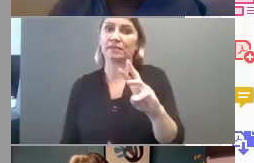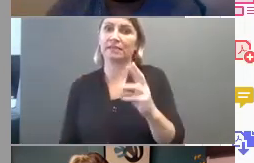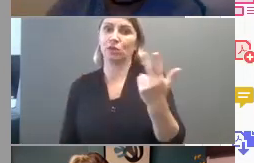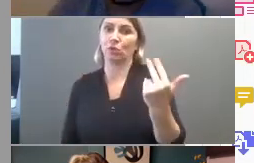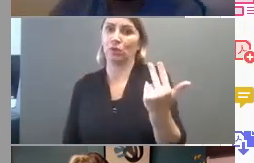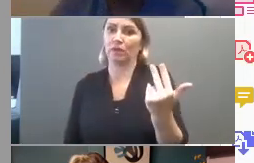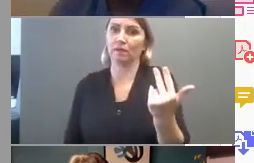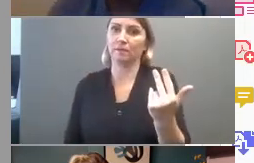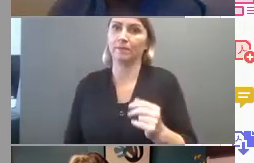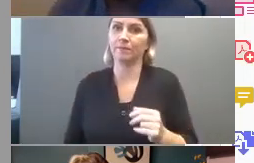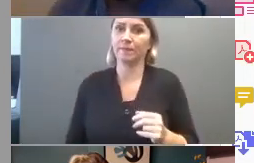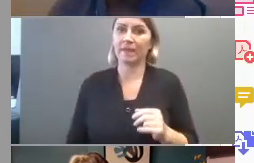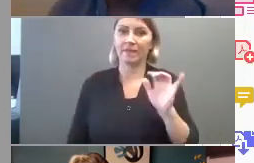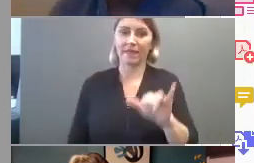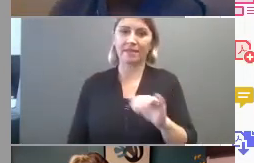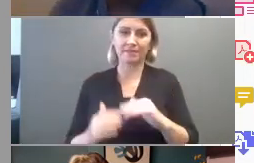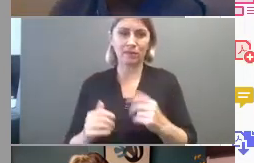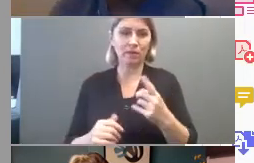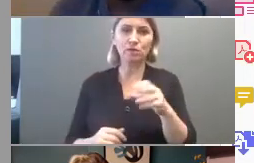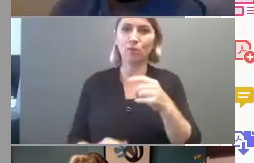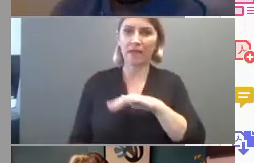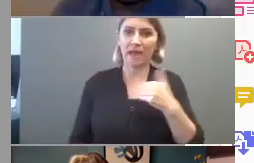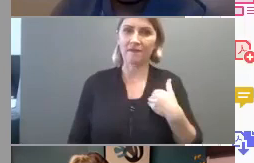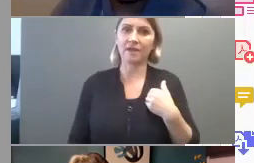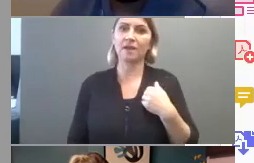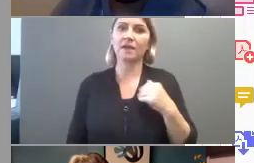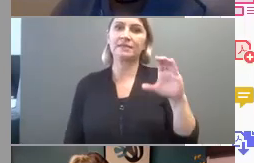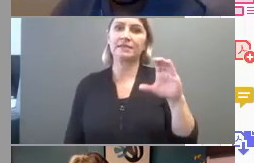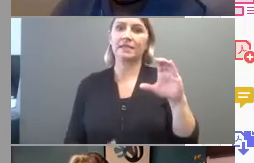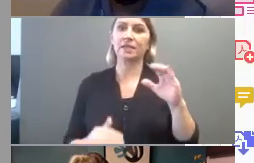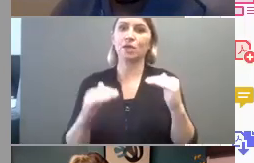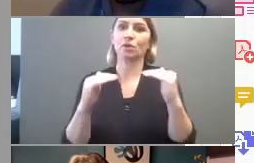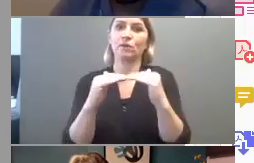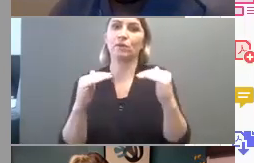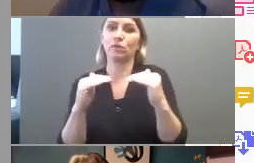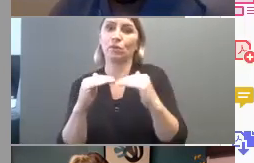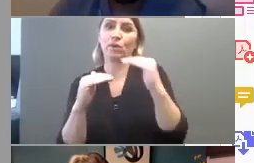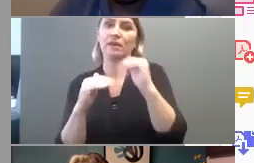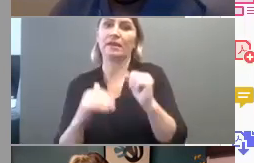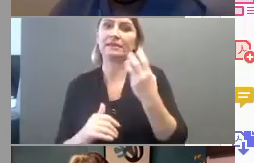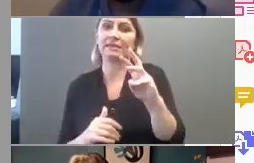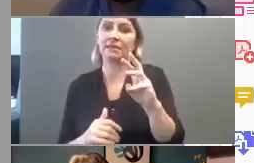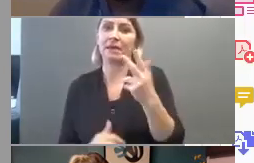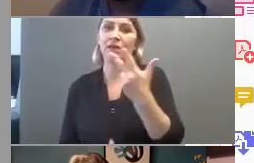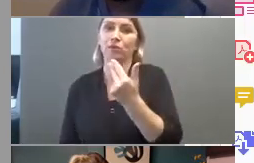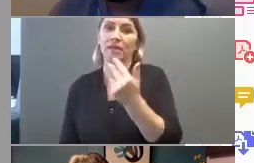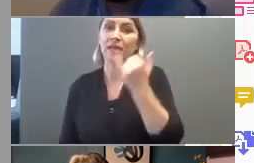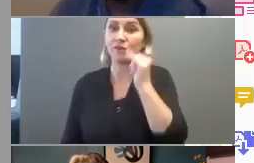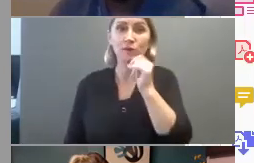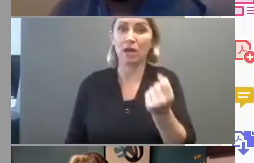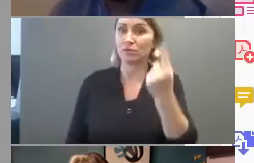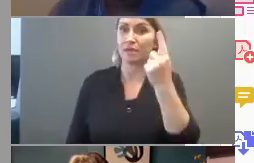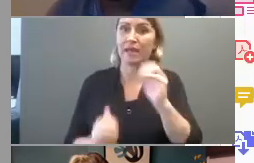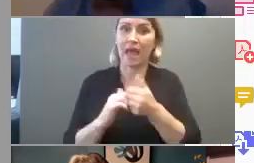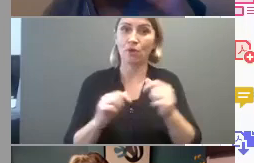subtracting by minus 1. We have c greater than or equal to 16 by 30. If you do not understand how we got from